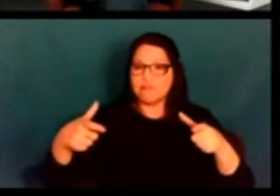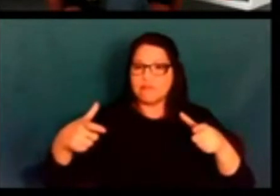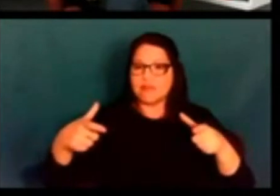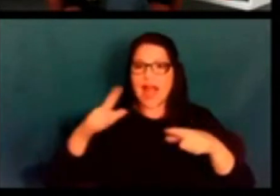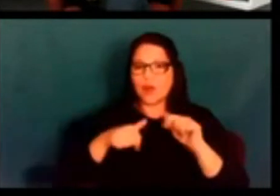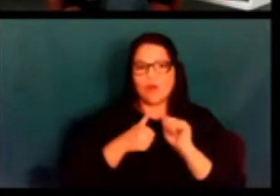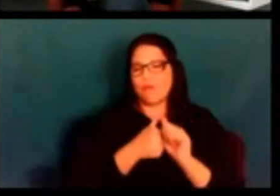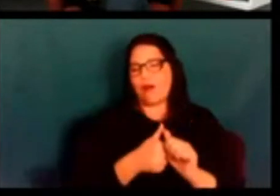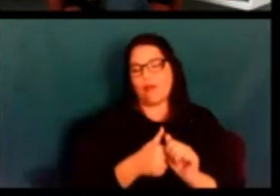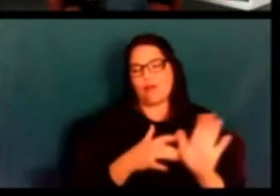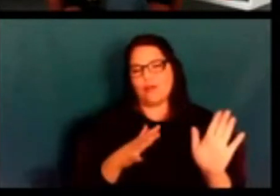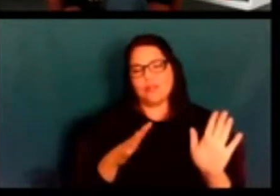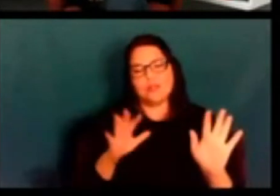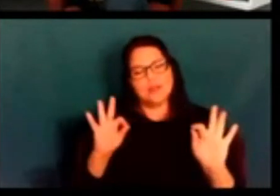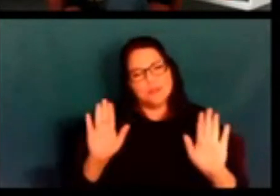to follow that.